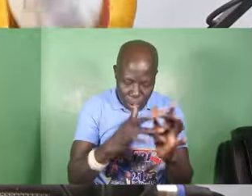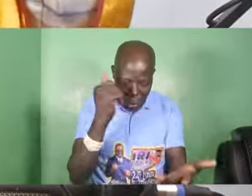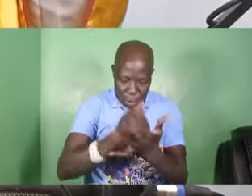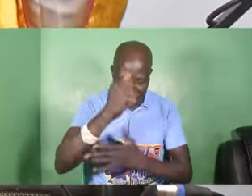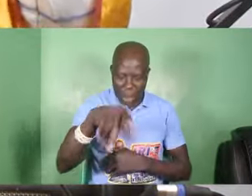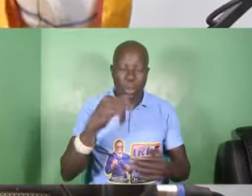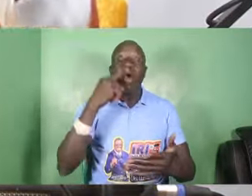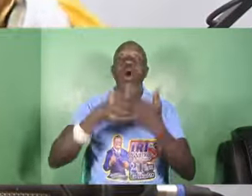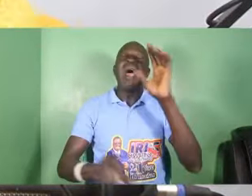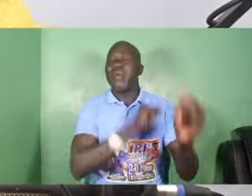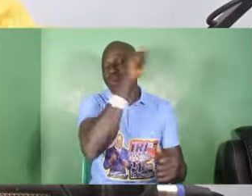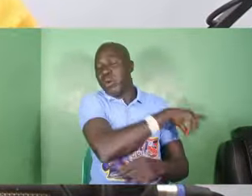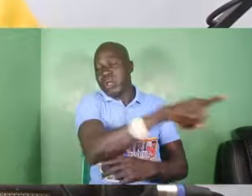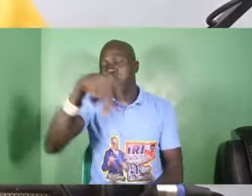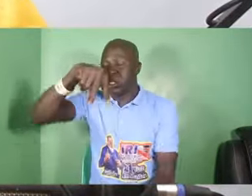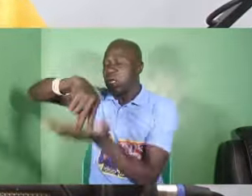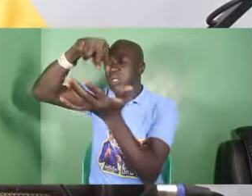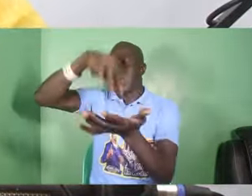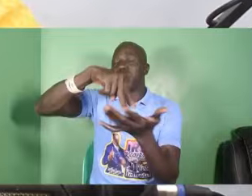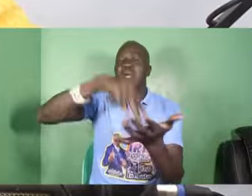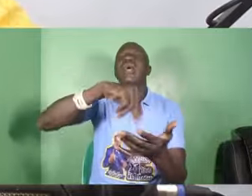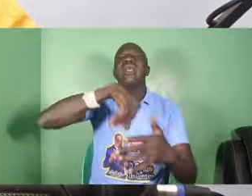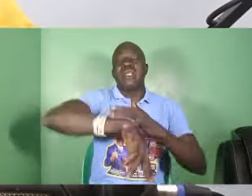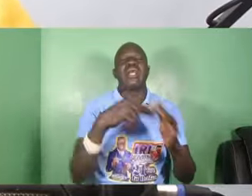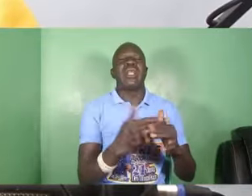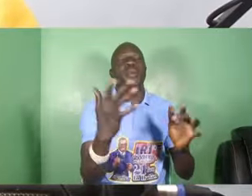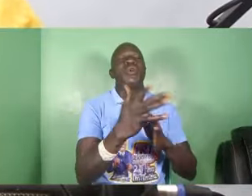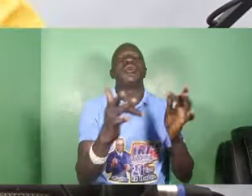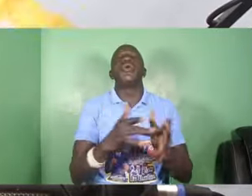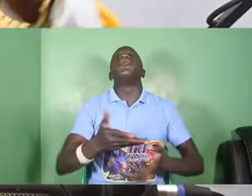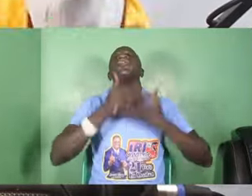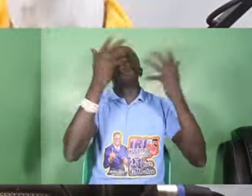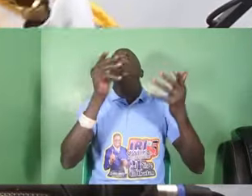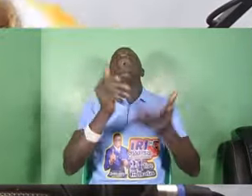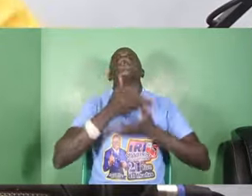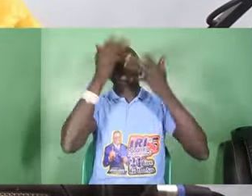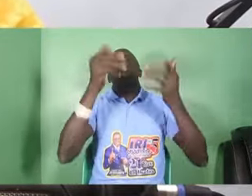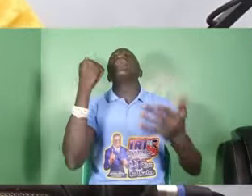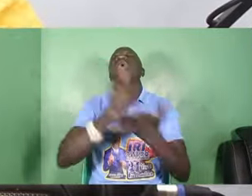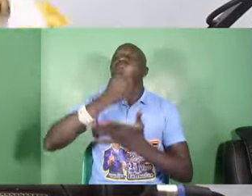Your feet. Hallelujah. You are this child. Ever,